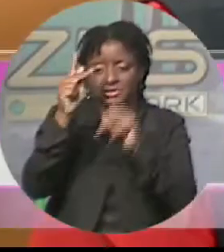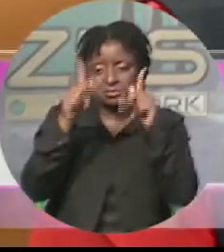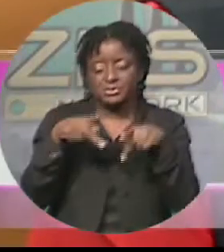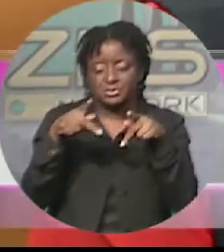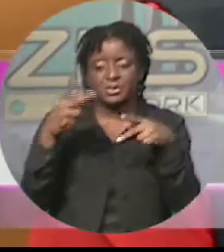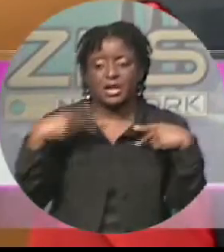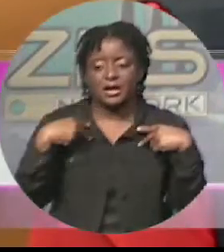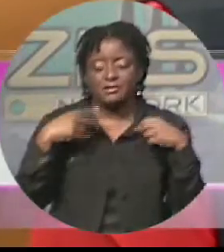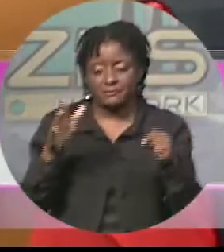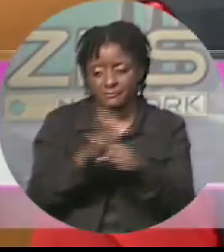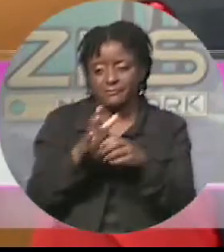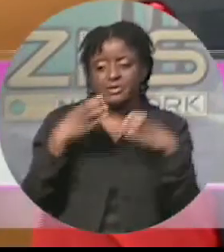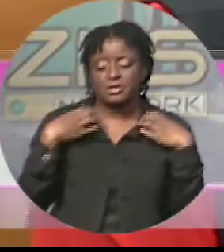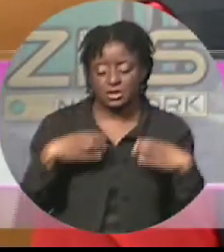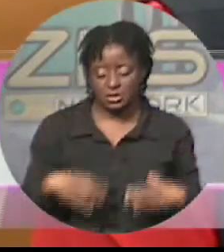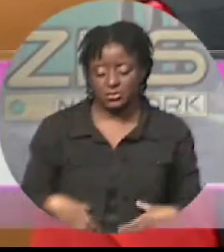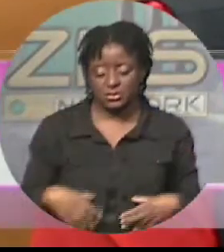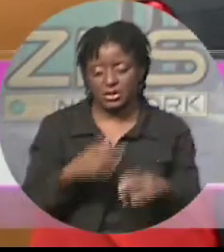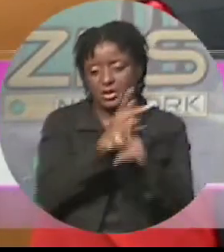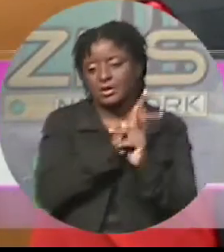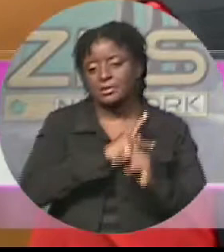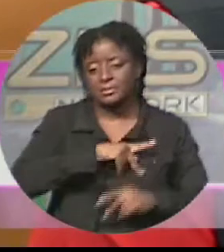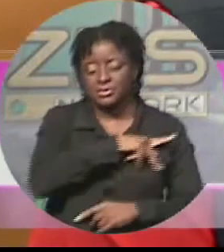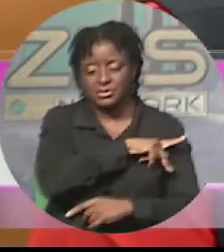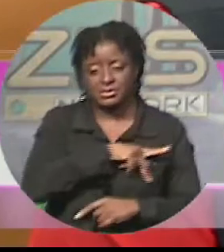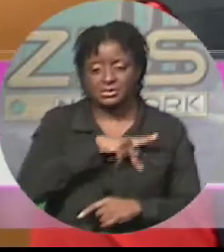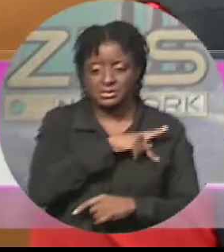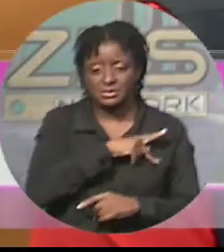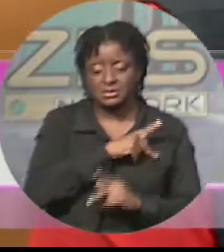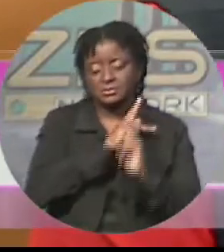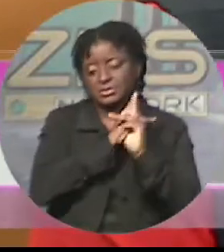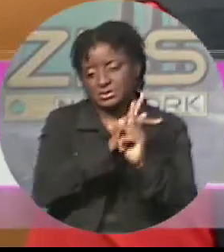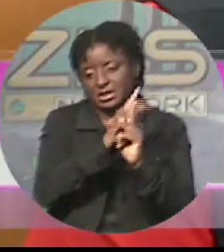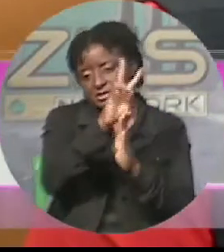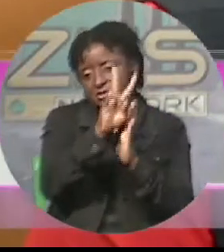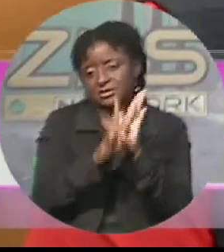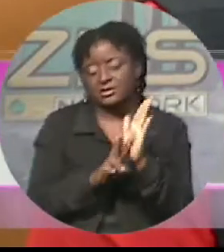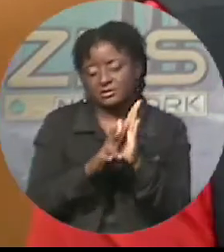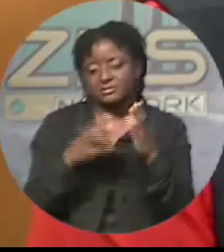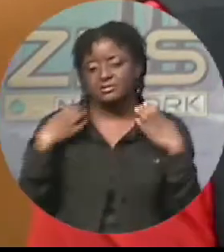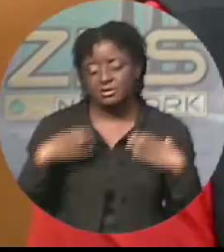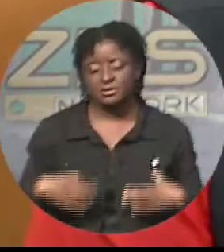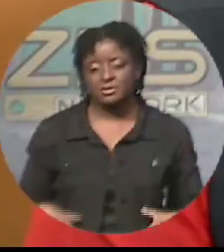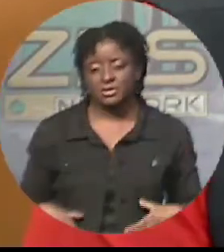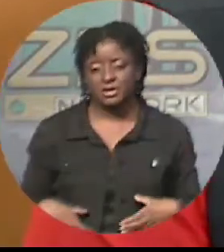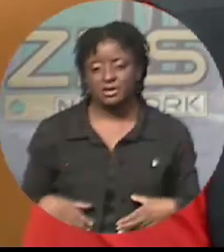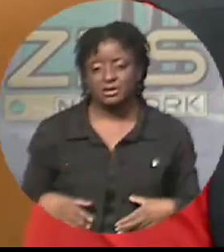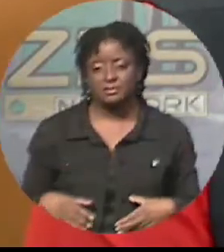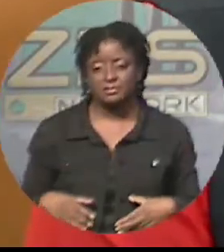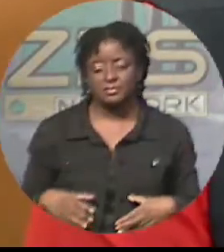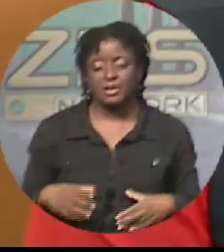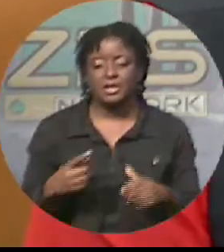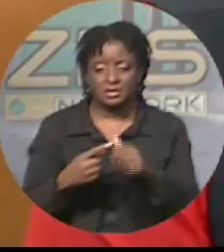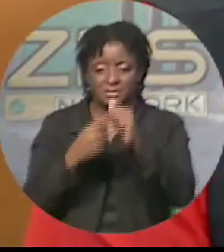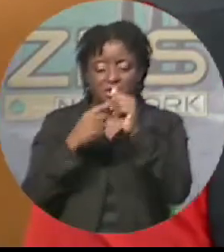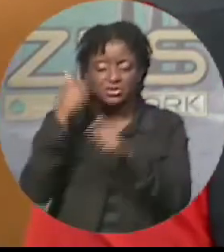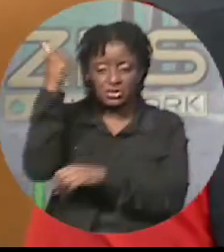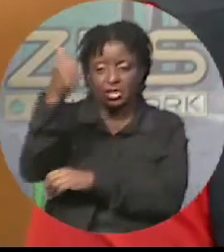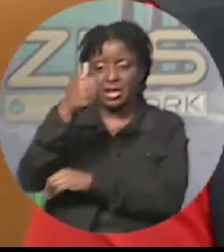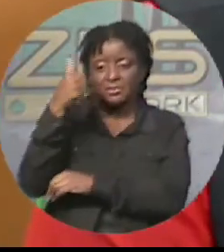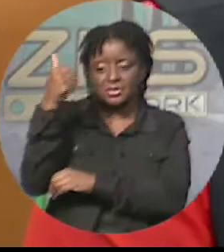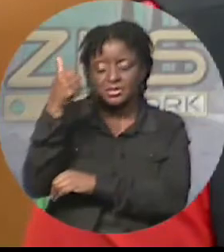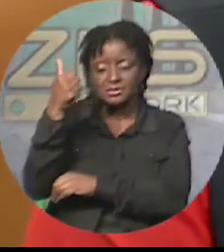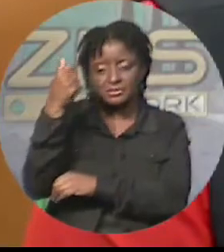which we call personal protective equipment, and we would respond in a dedicated ambulance, which would be set aside for such a